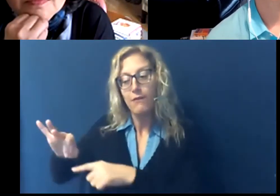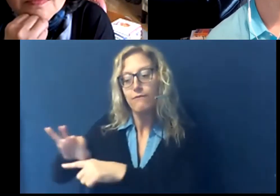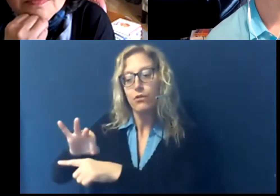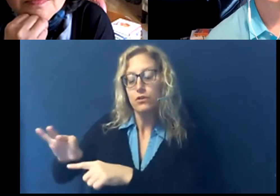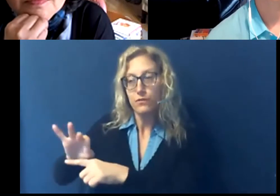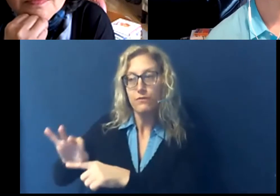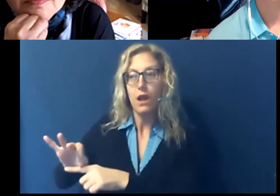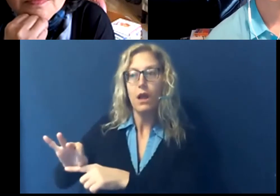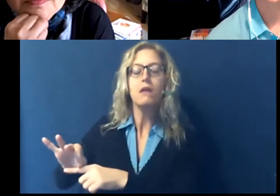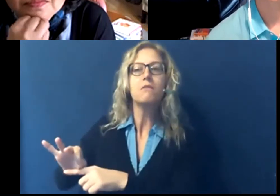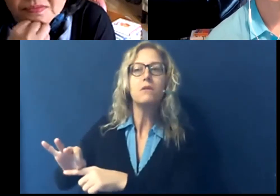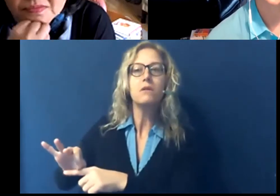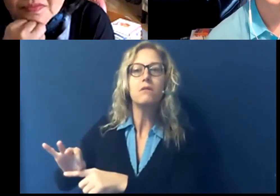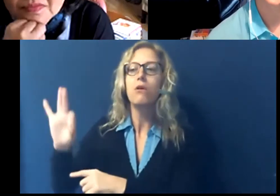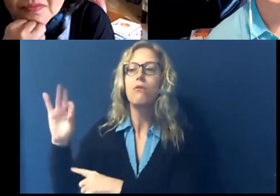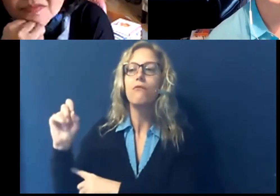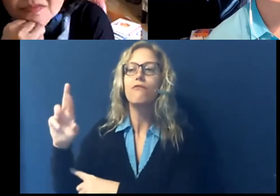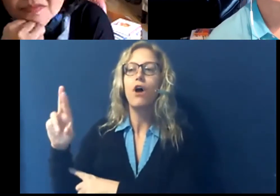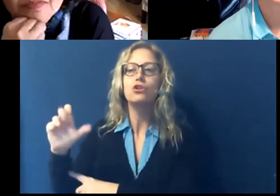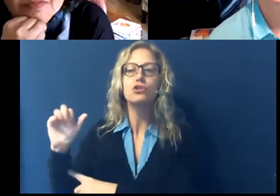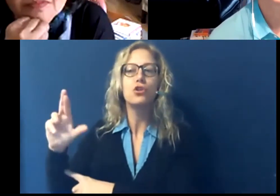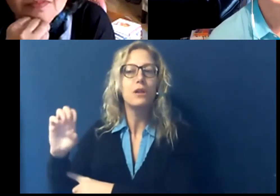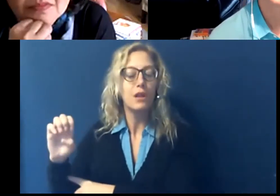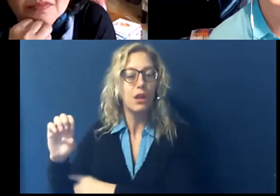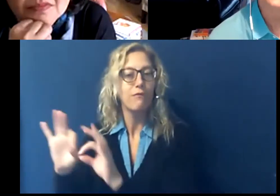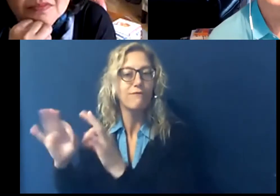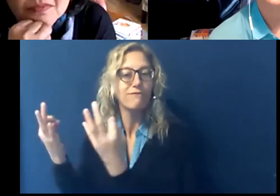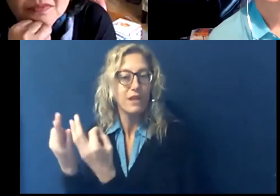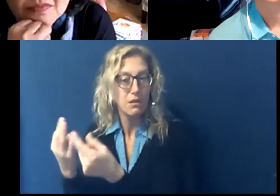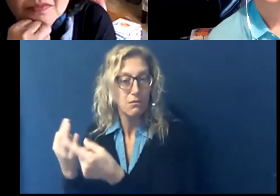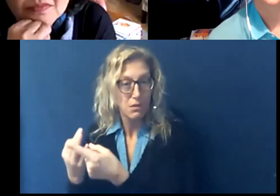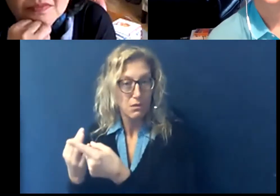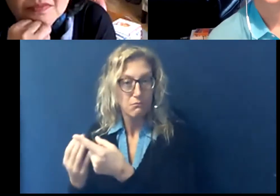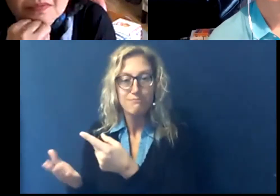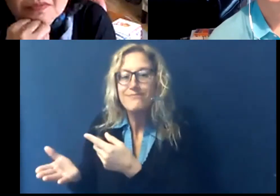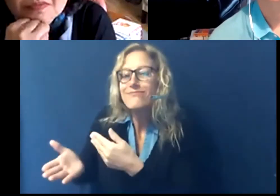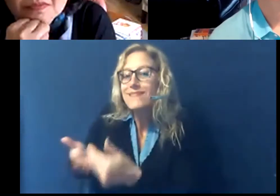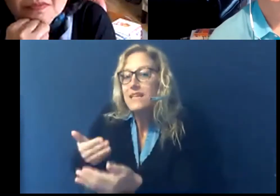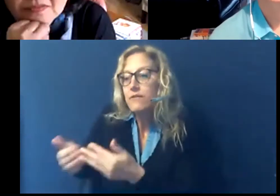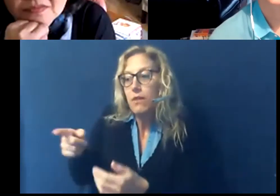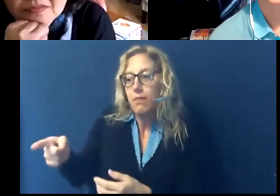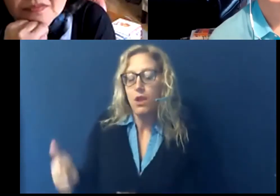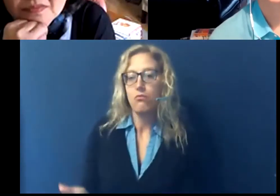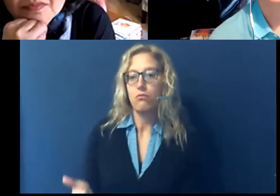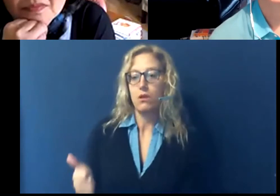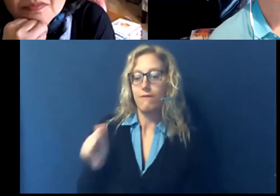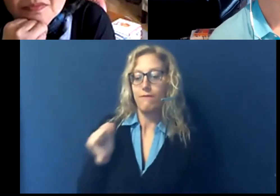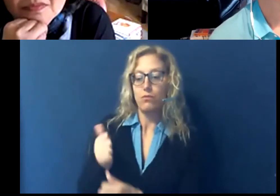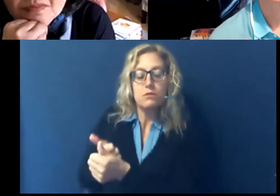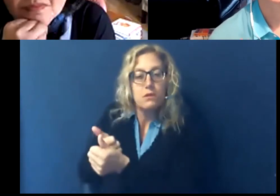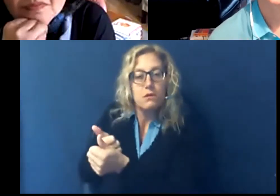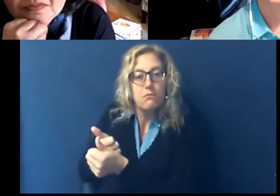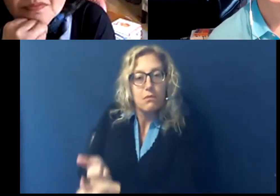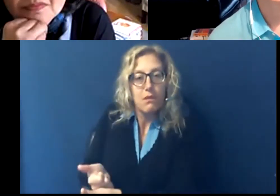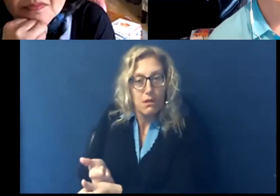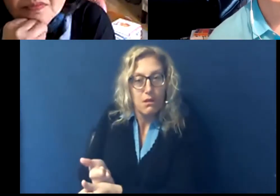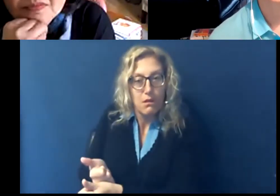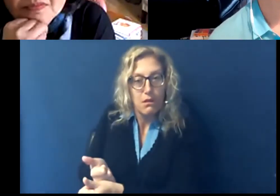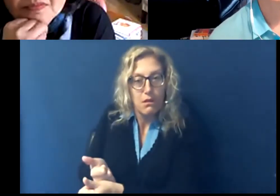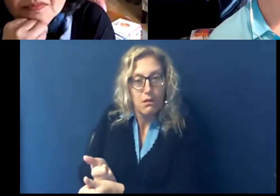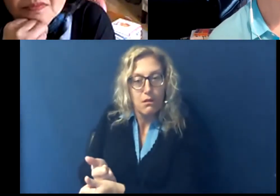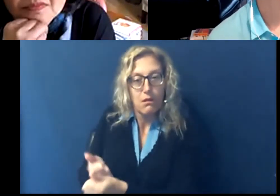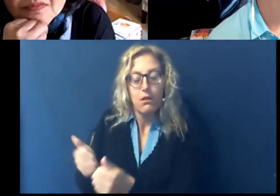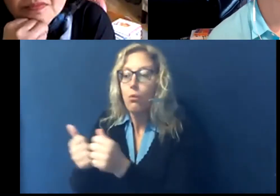certifying foster care families, even though they refuse to comply with a condition